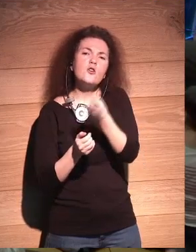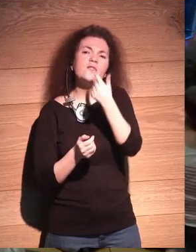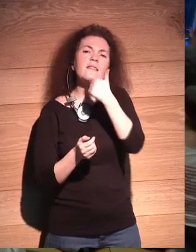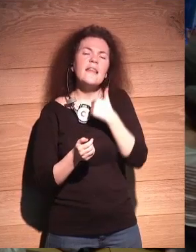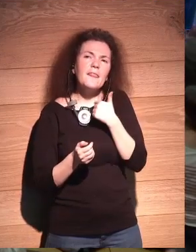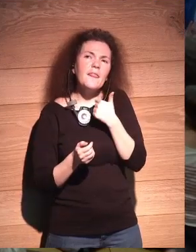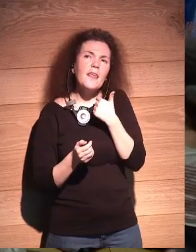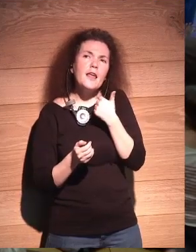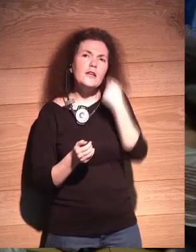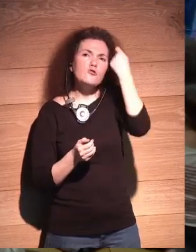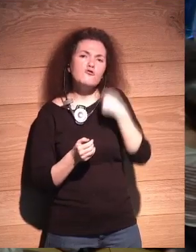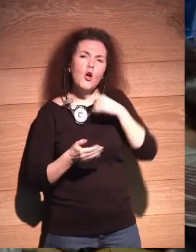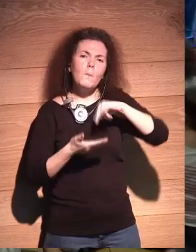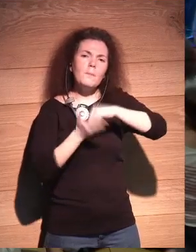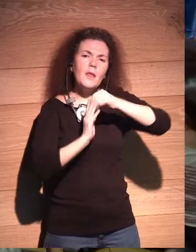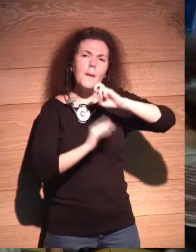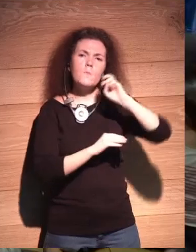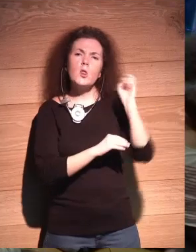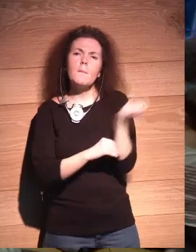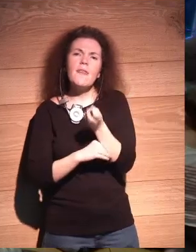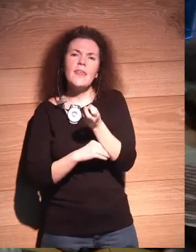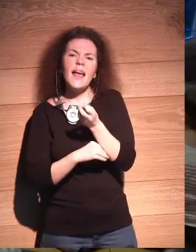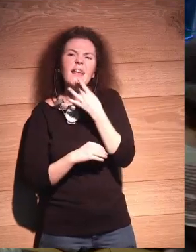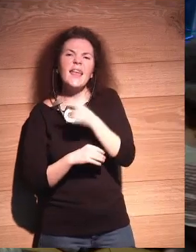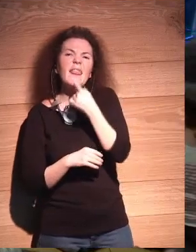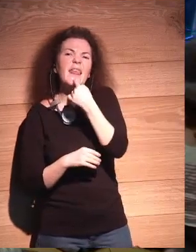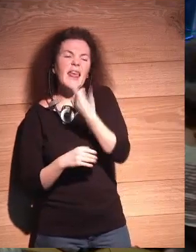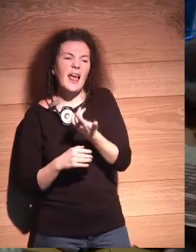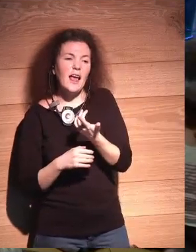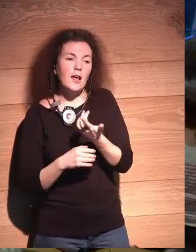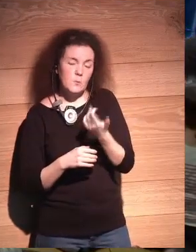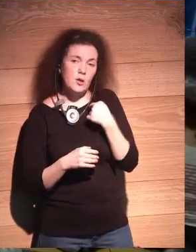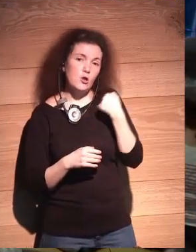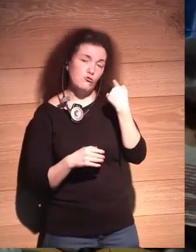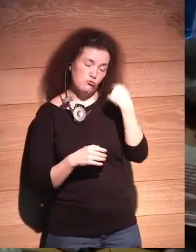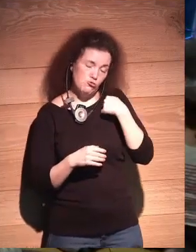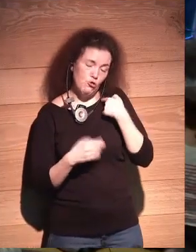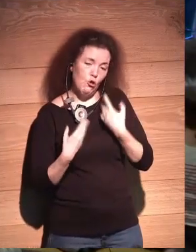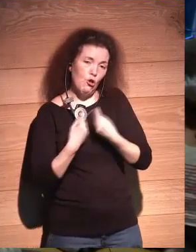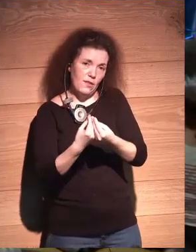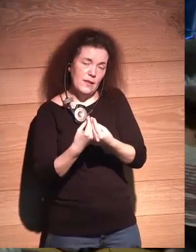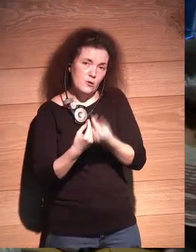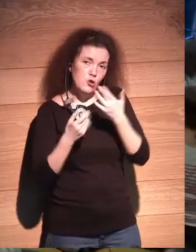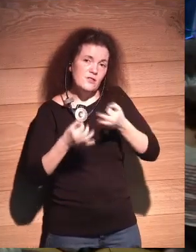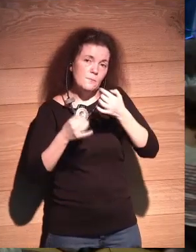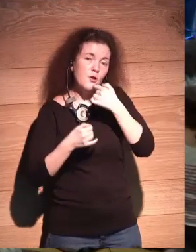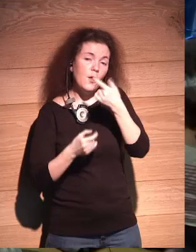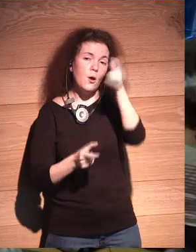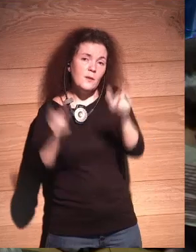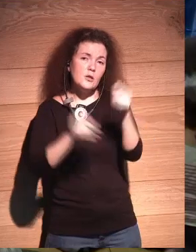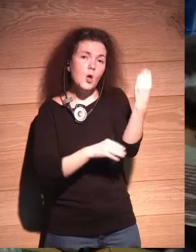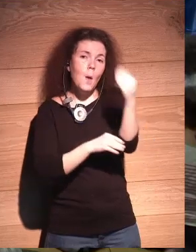do lots of stuff? Right, I'm in your camp too, you know. And I think, you know, I always say to young artists who are thinking like,